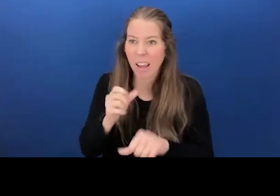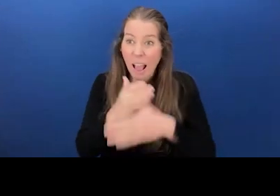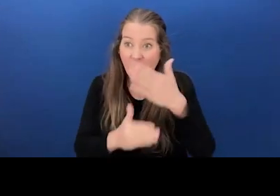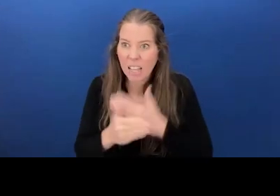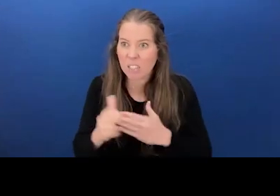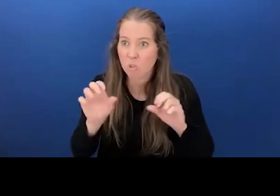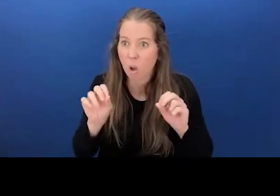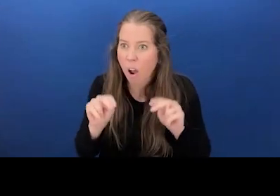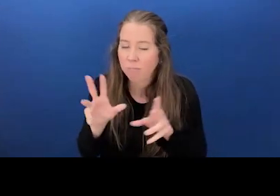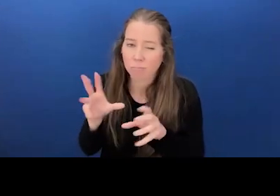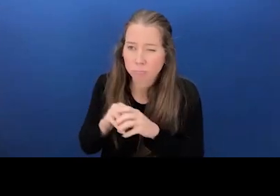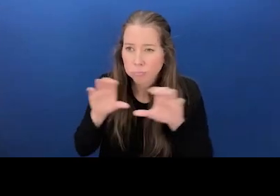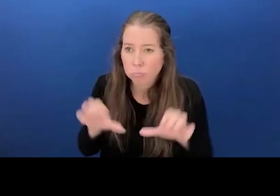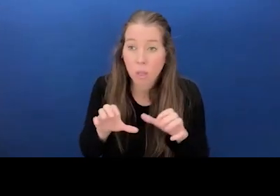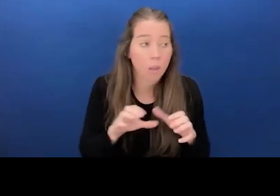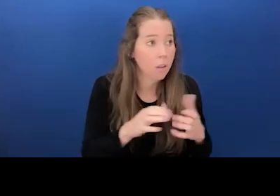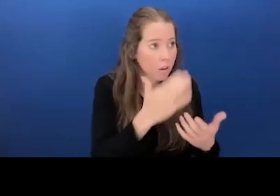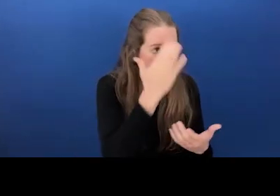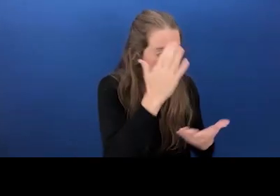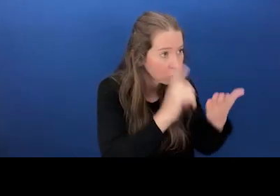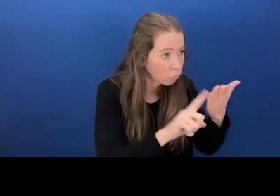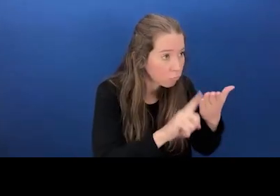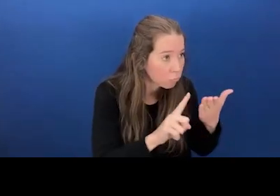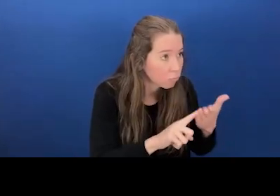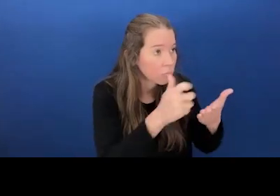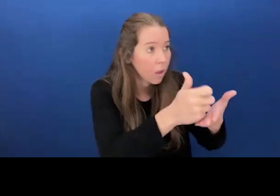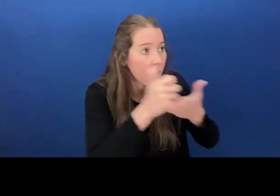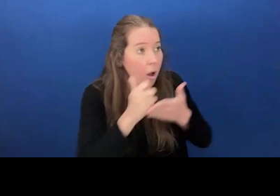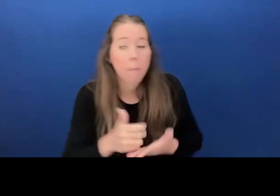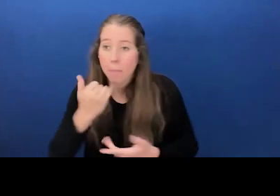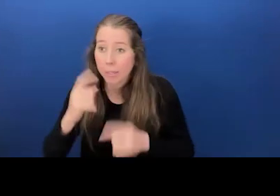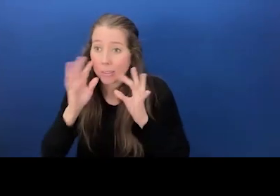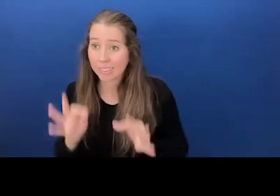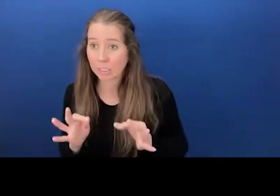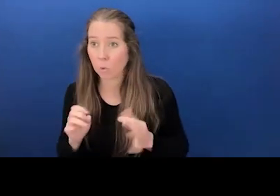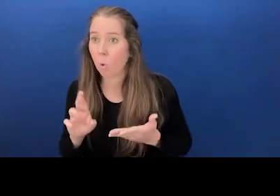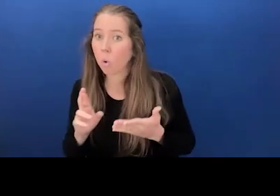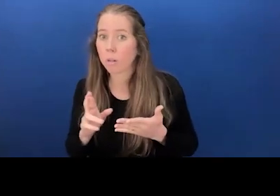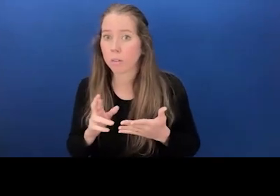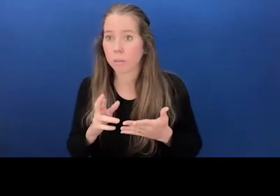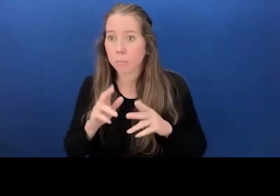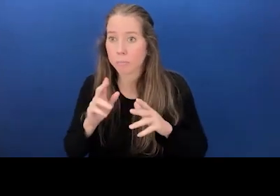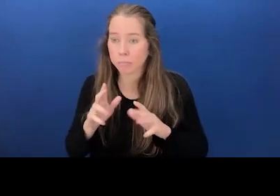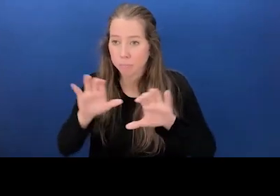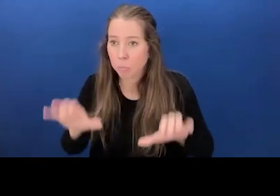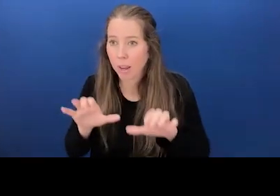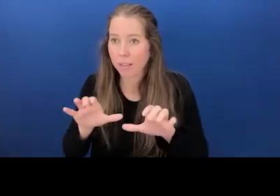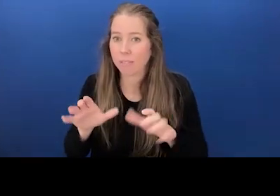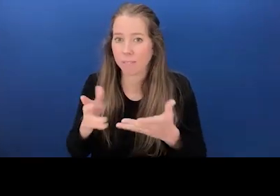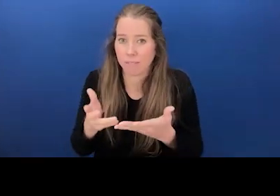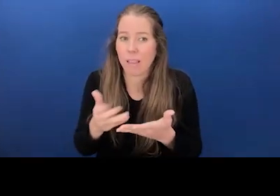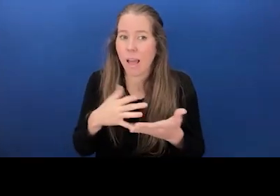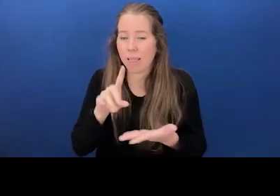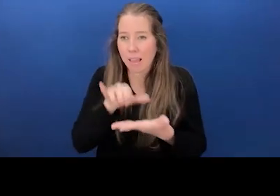prove that the knowledge you researched actually helps you make better decisions or take some productive action. I like